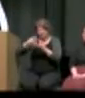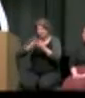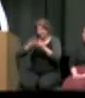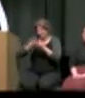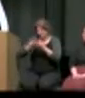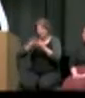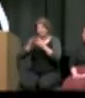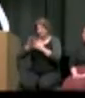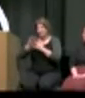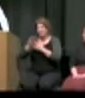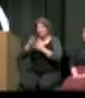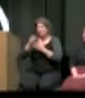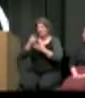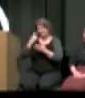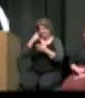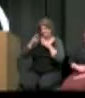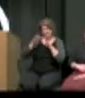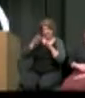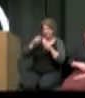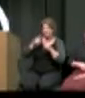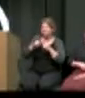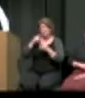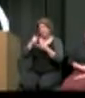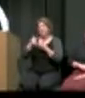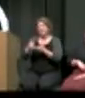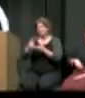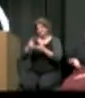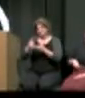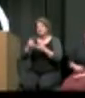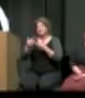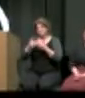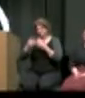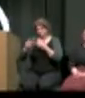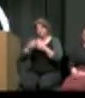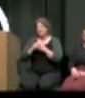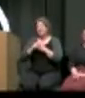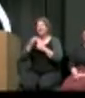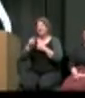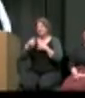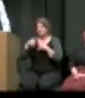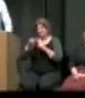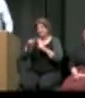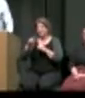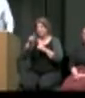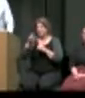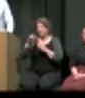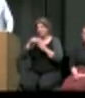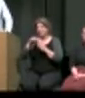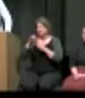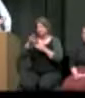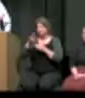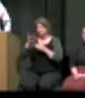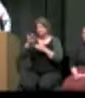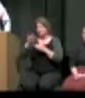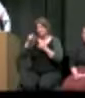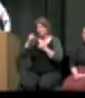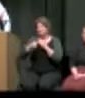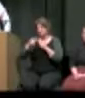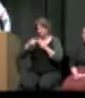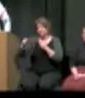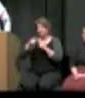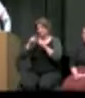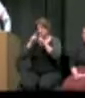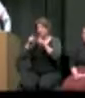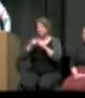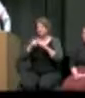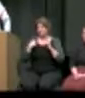was talking about. So that is helping. And then, still targeting the 100,000 cubic yards this year. So as you can see, this